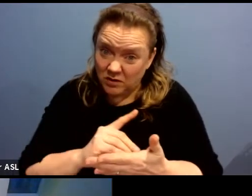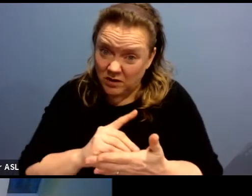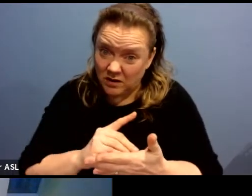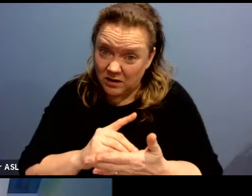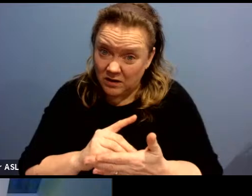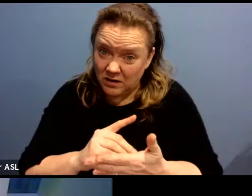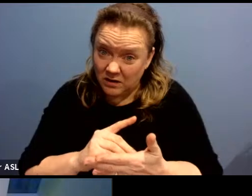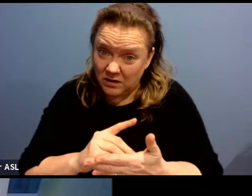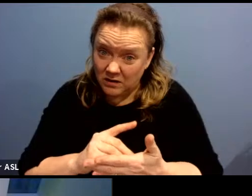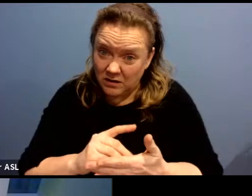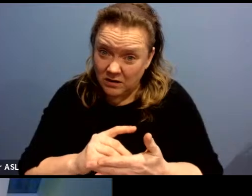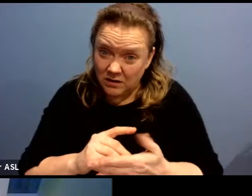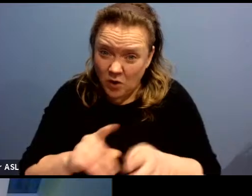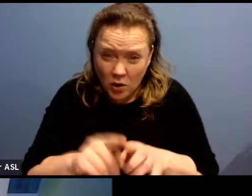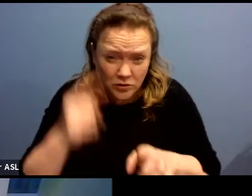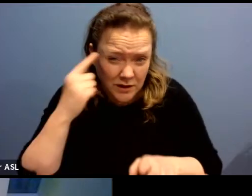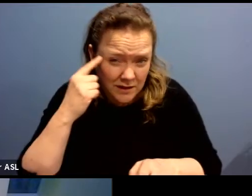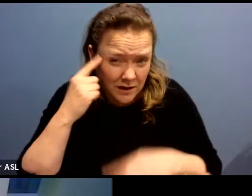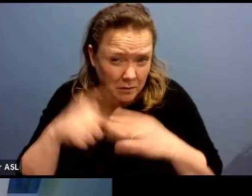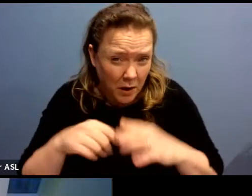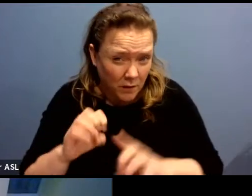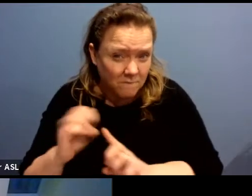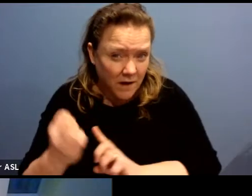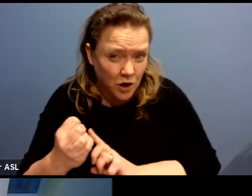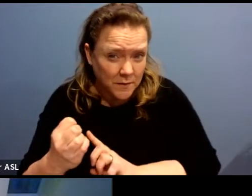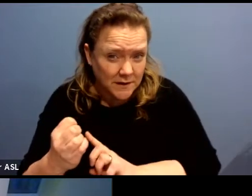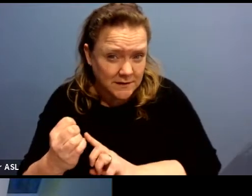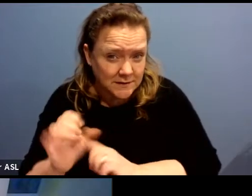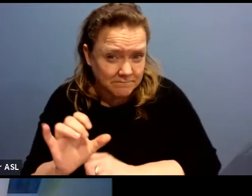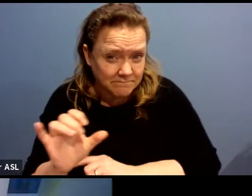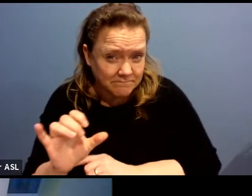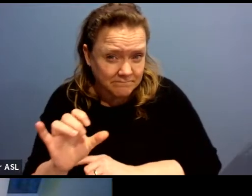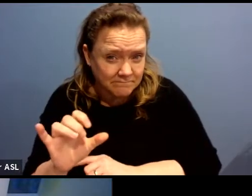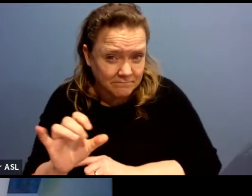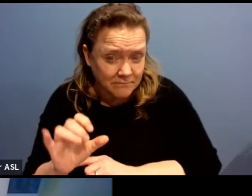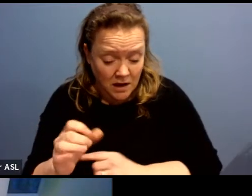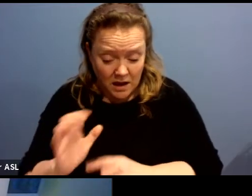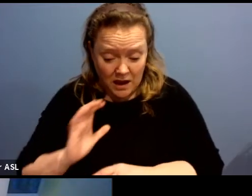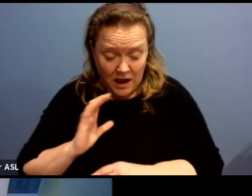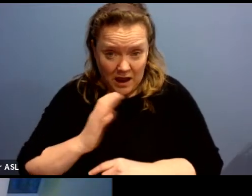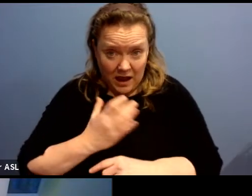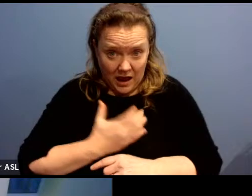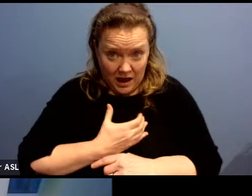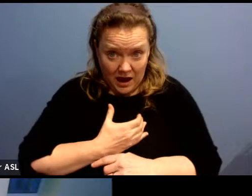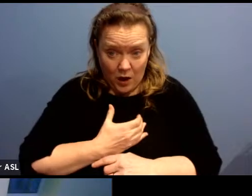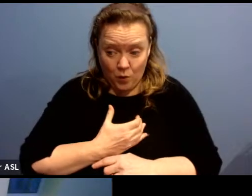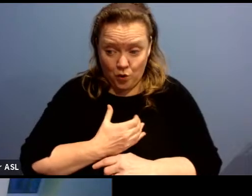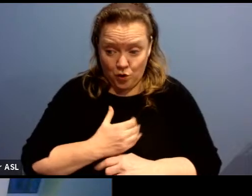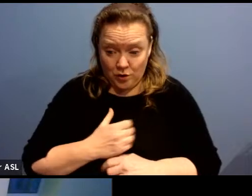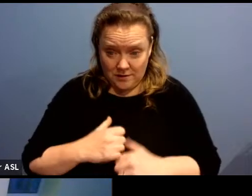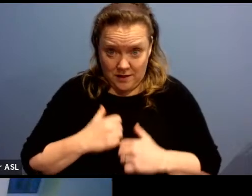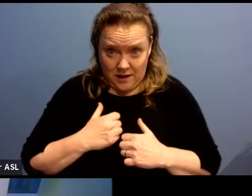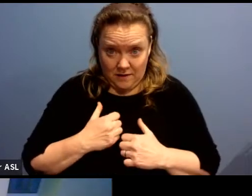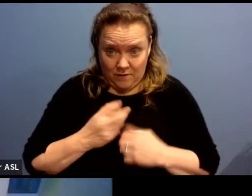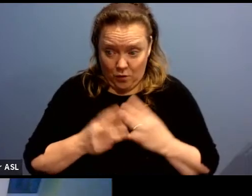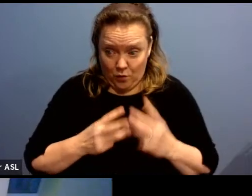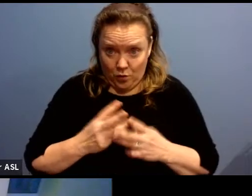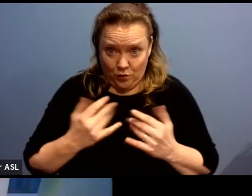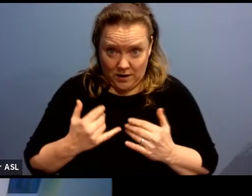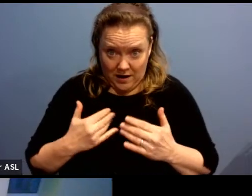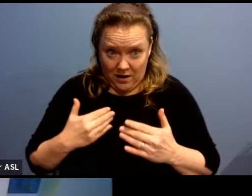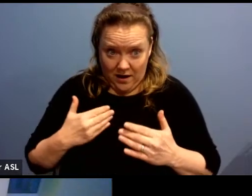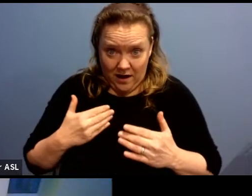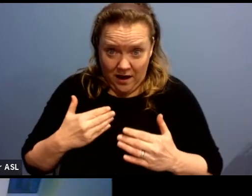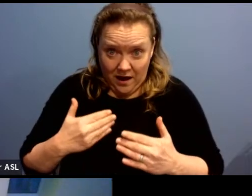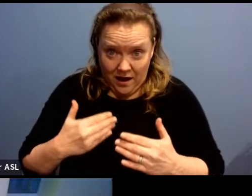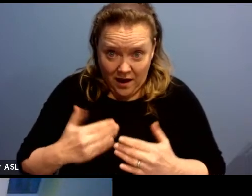environmental impact that this may have. We're nearing a point of no return in our environmental crisis, so we need to be investing in green energy and